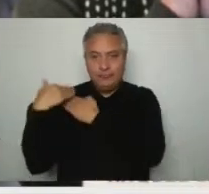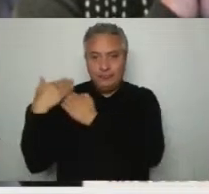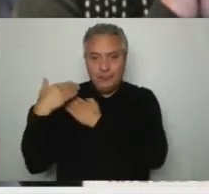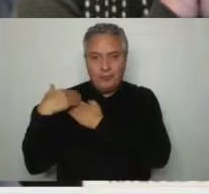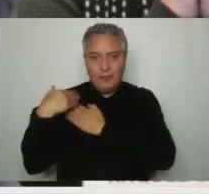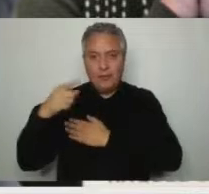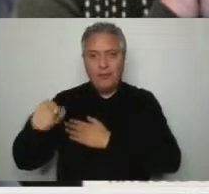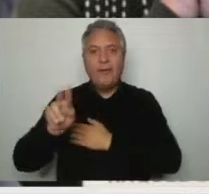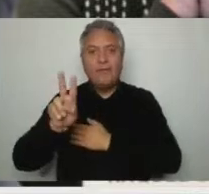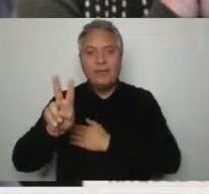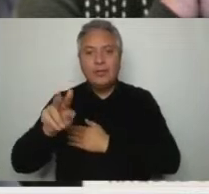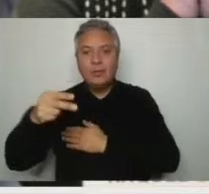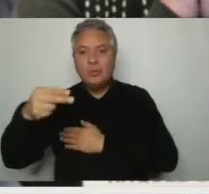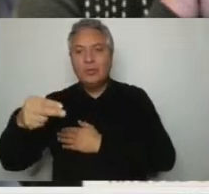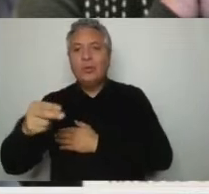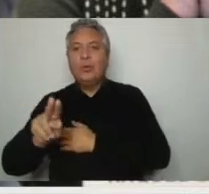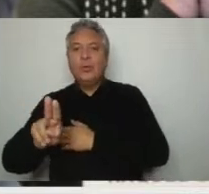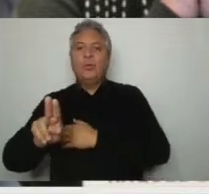that we work on.